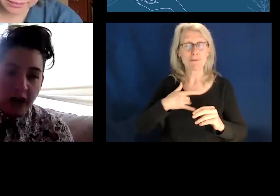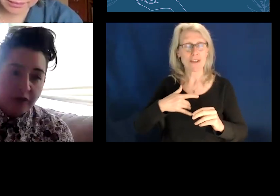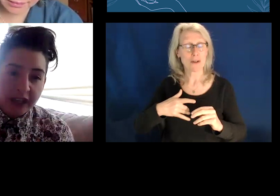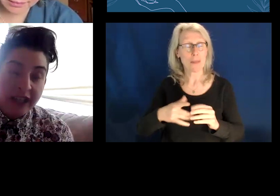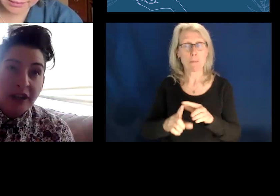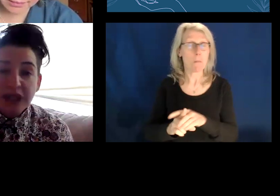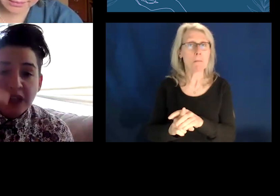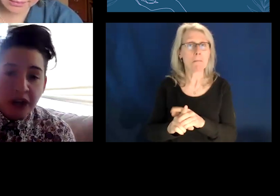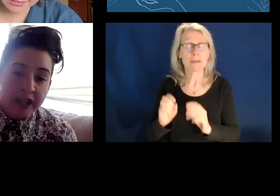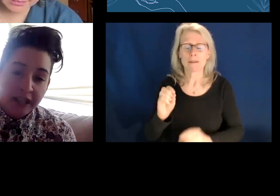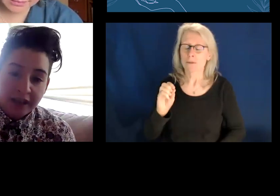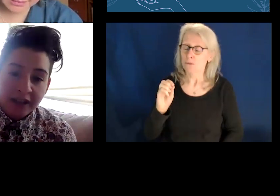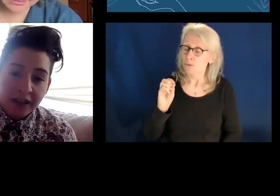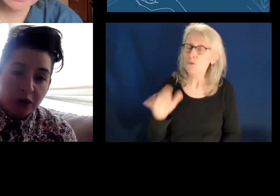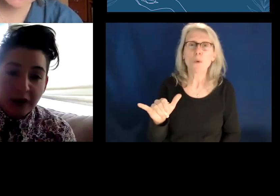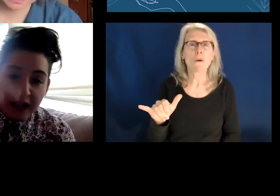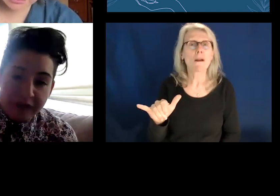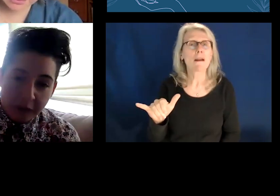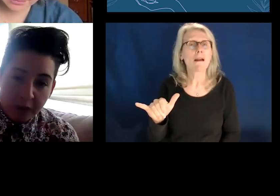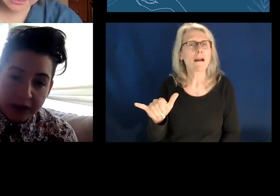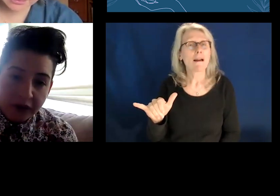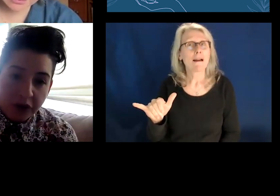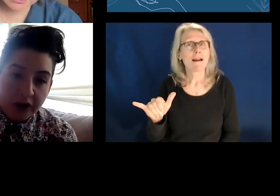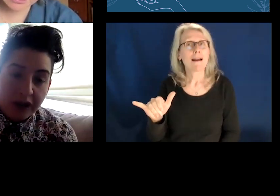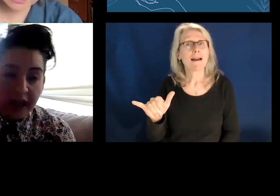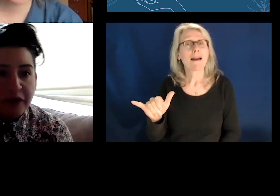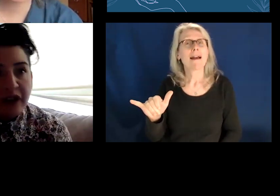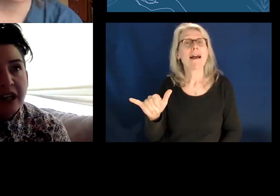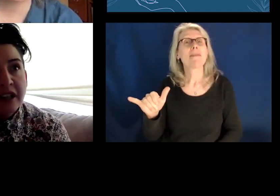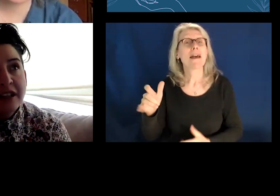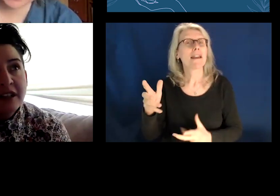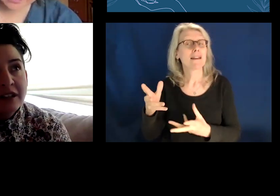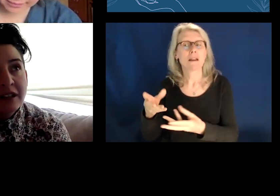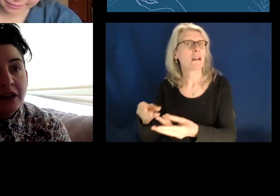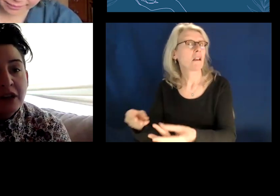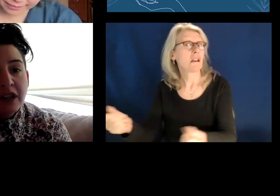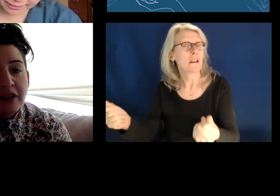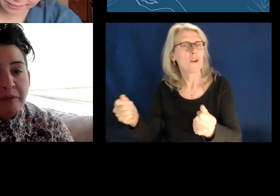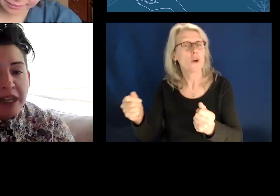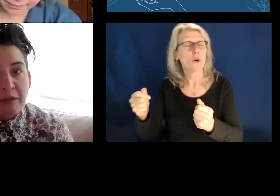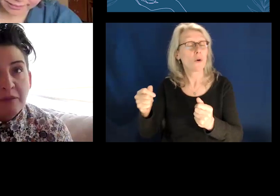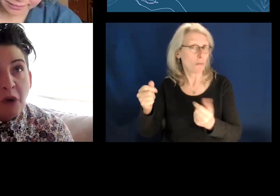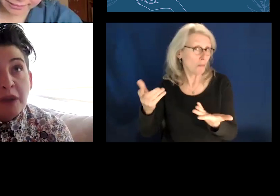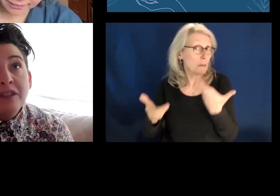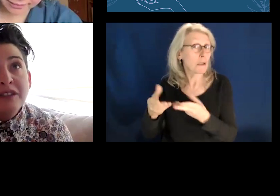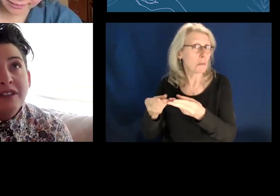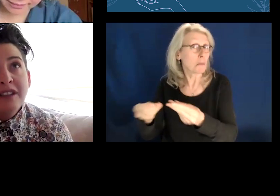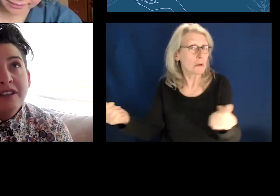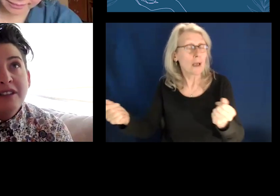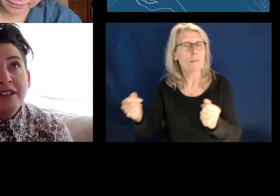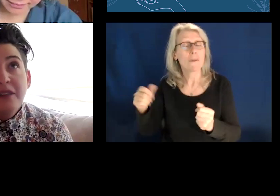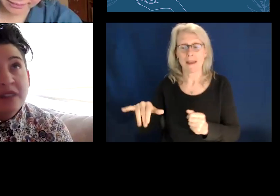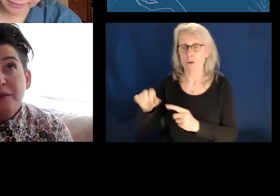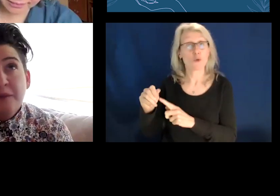there is the kind of like returning to relive the moment of joy. And I feel like, you know, there are definitely many moments